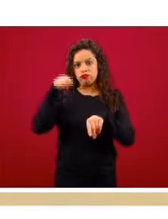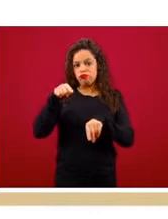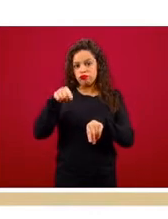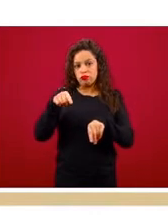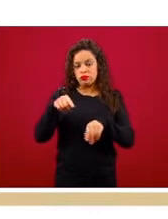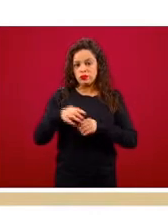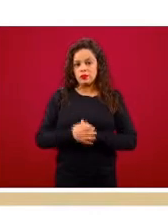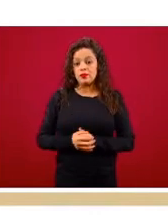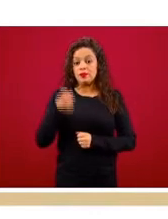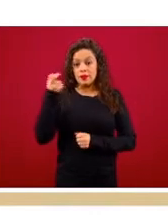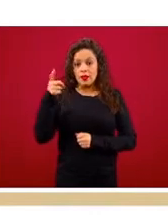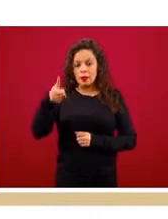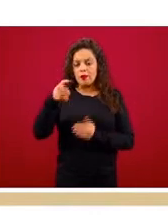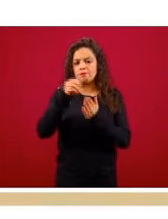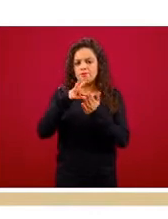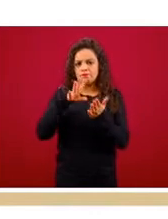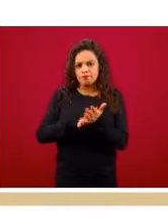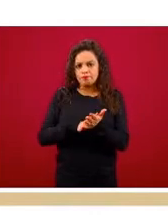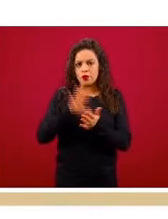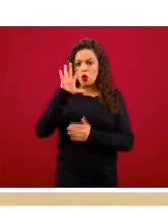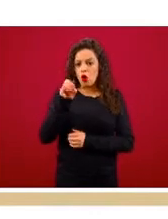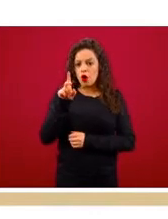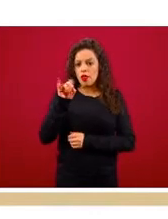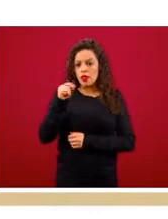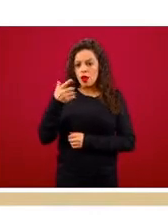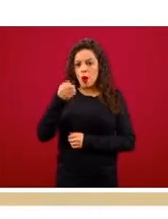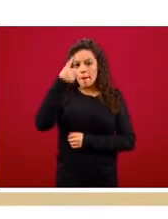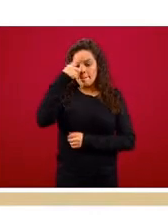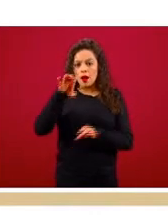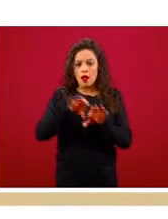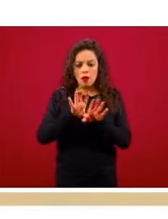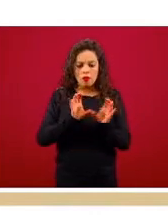codes to classify the diseases.